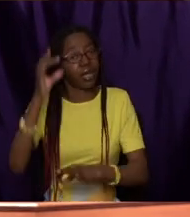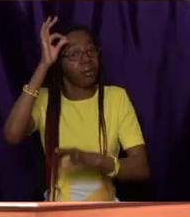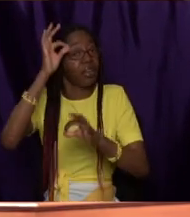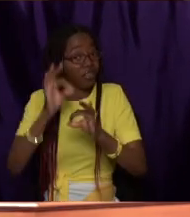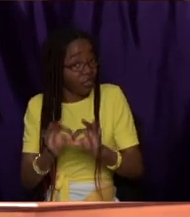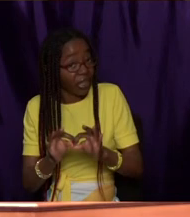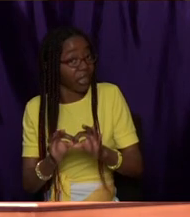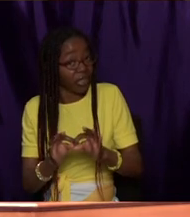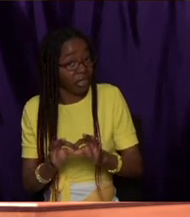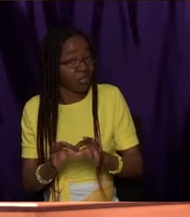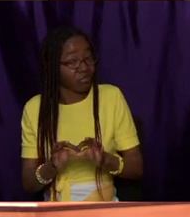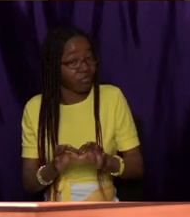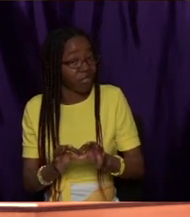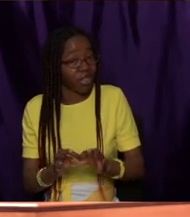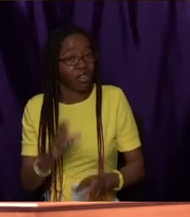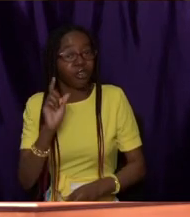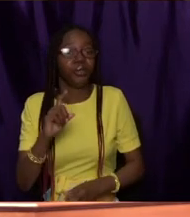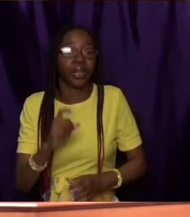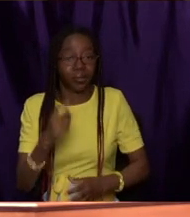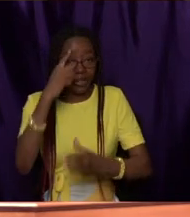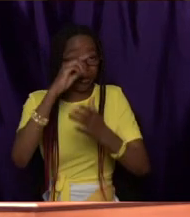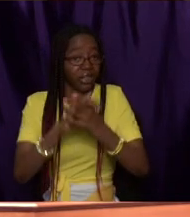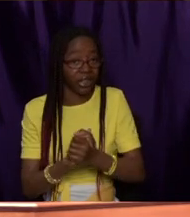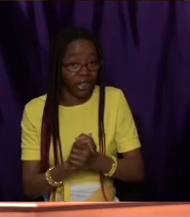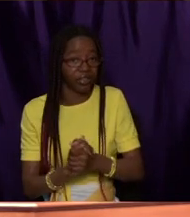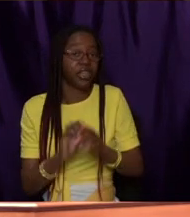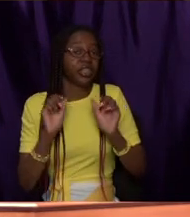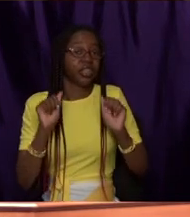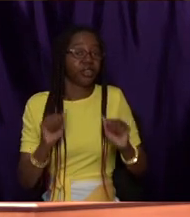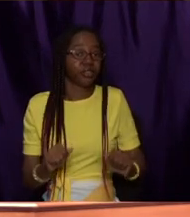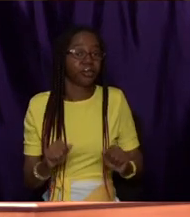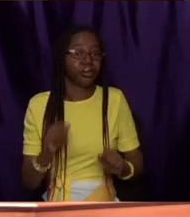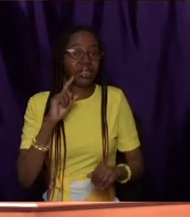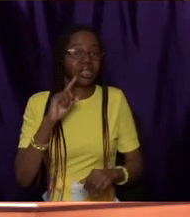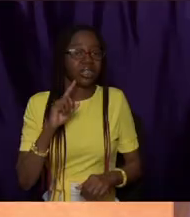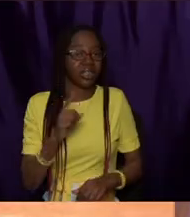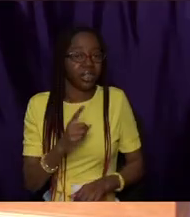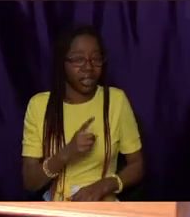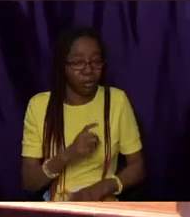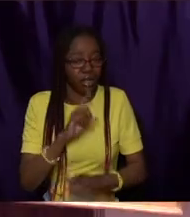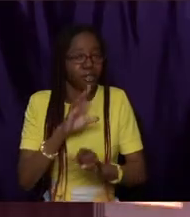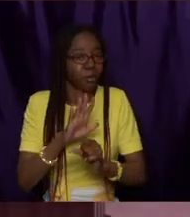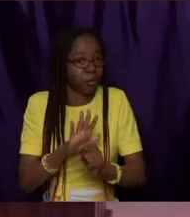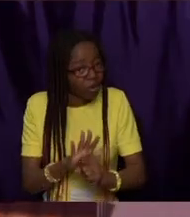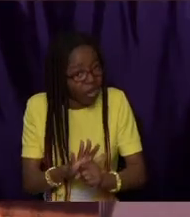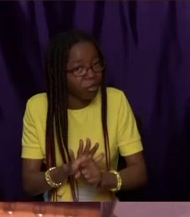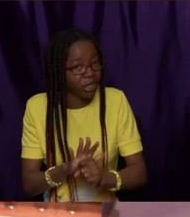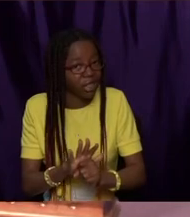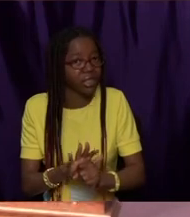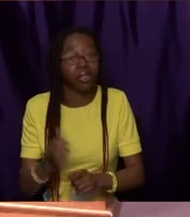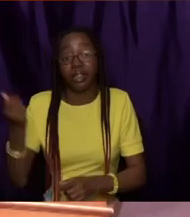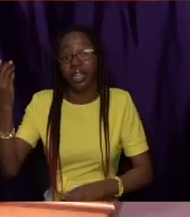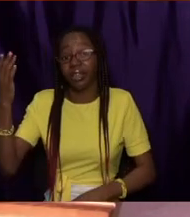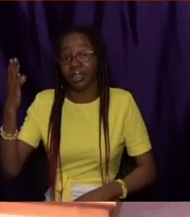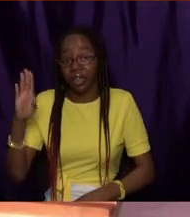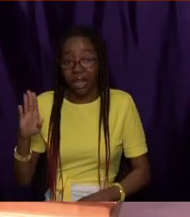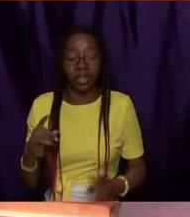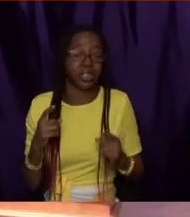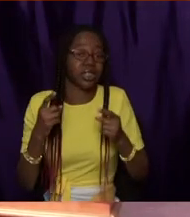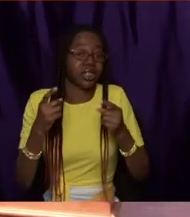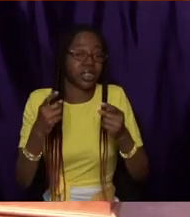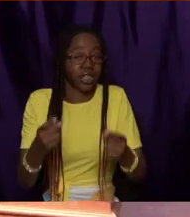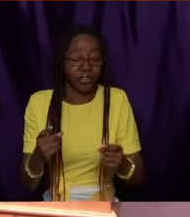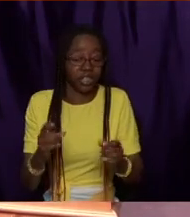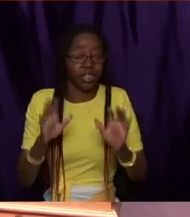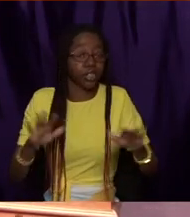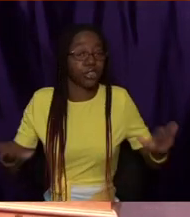faith, you've got to believe that you can claim the promise that God is giving to